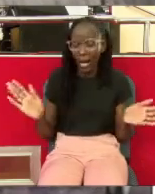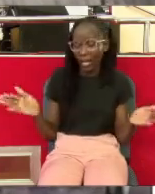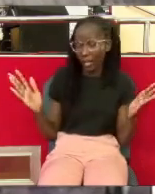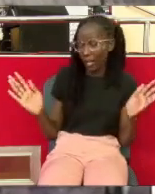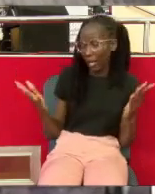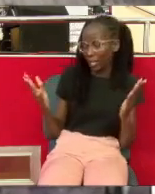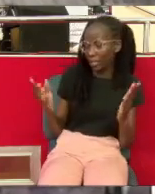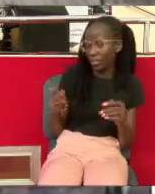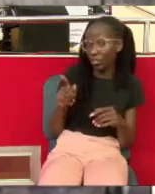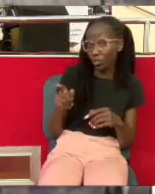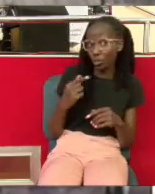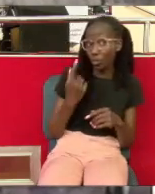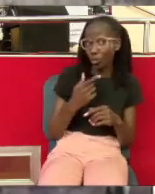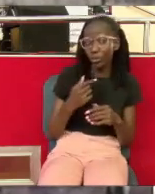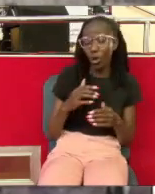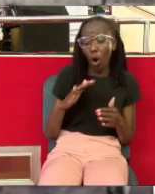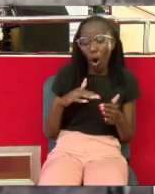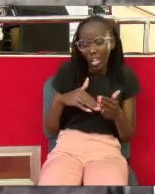up?